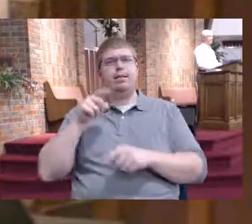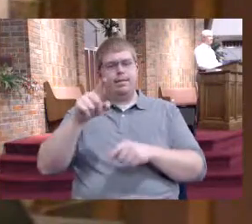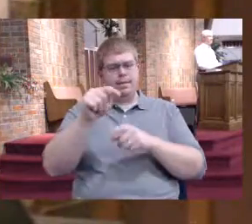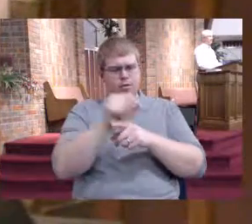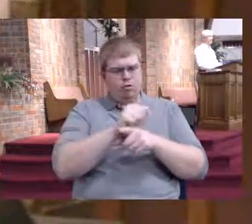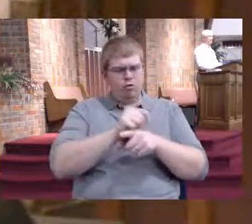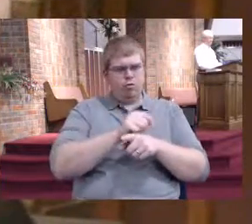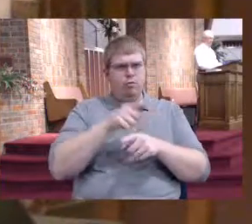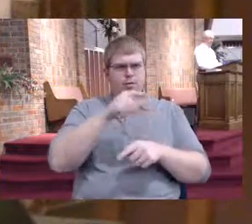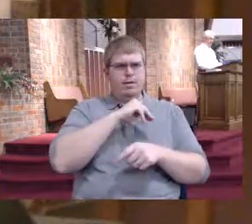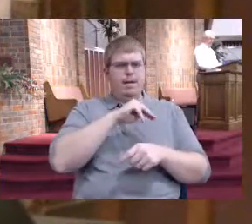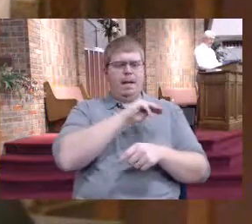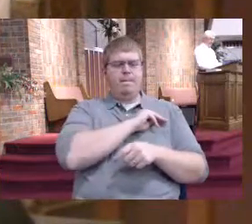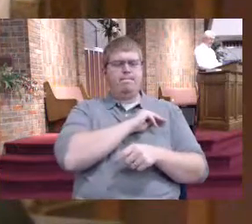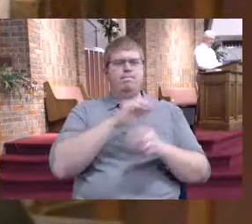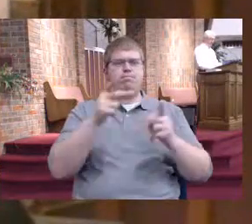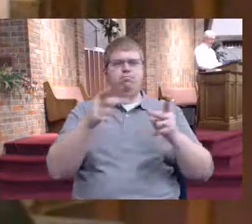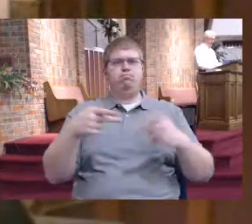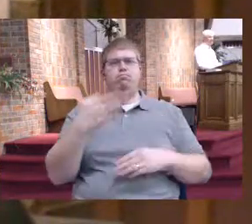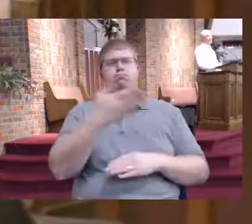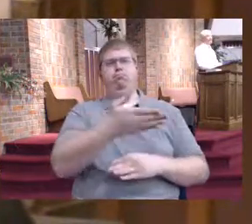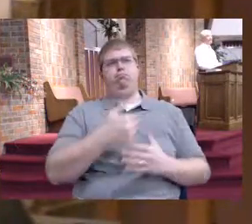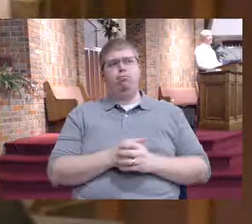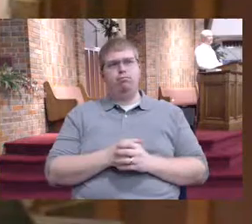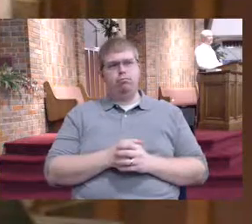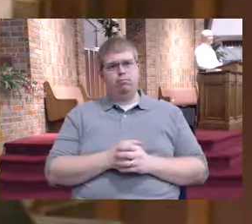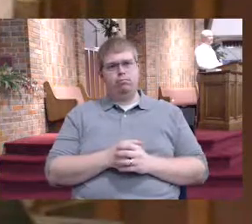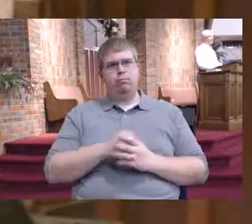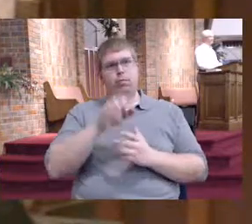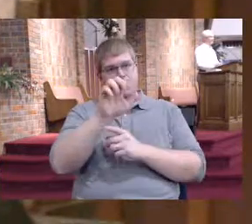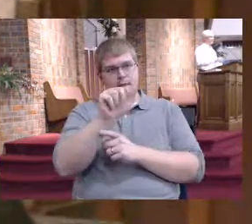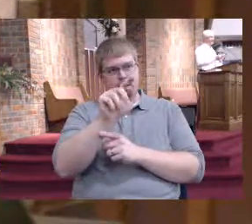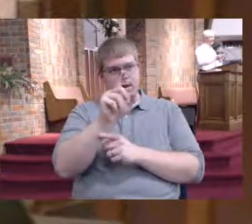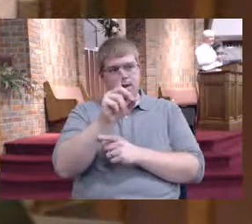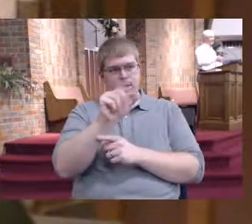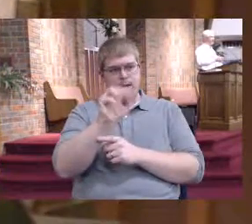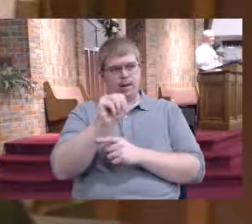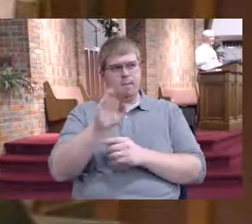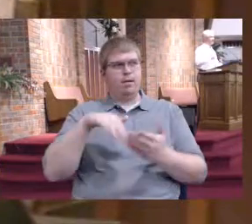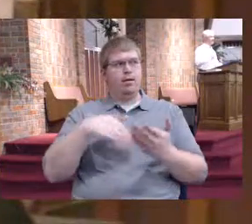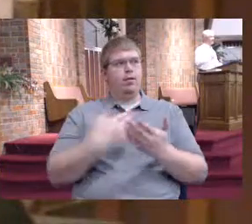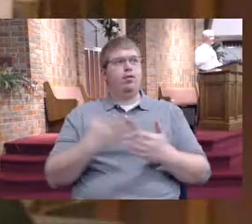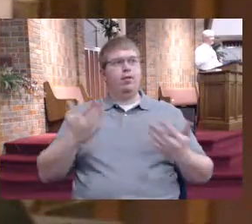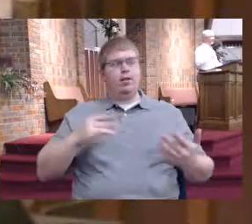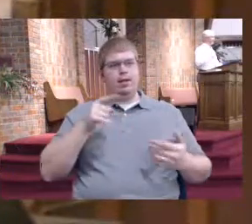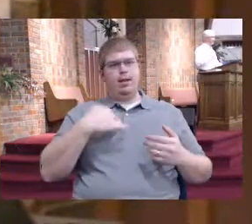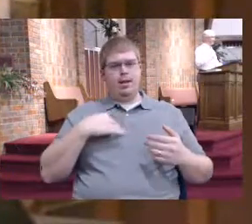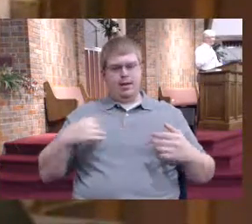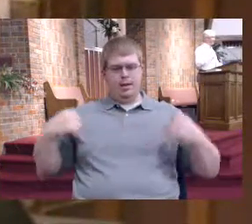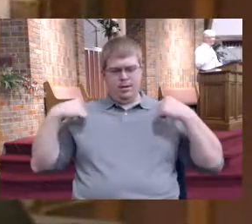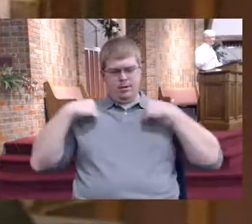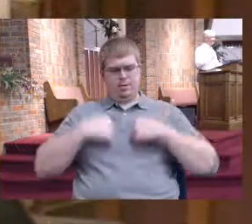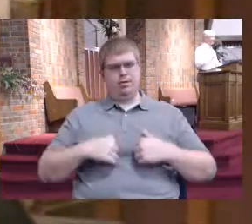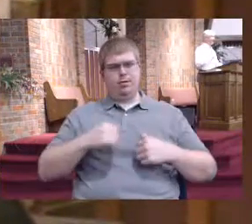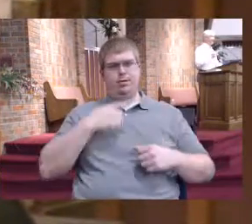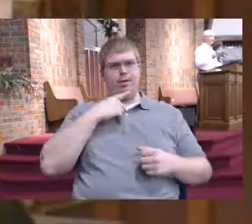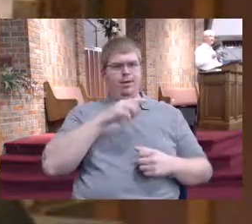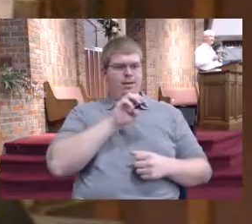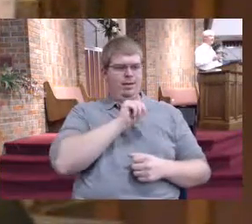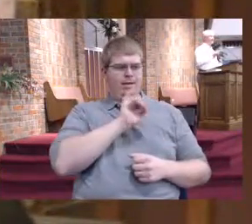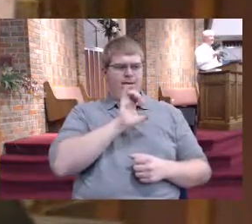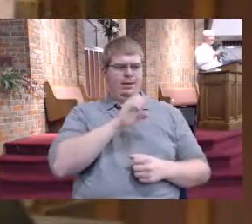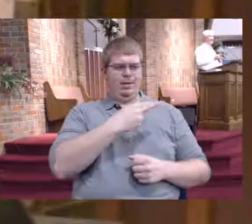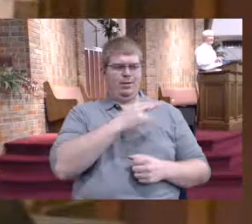Missions. Now, when Adam arrived, he stepped out of the car and he had on a jacket had Michigan on it and not